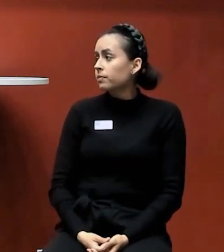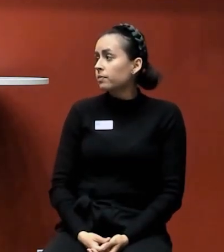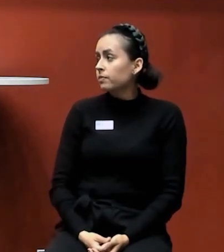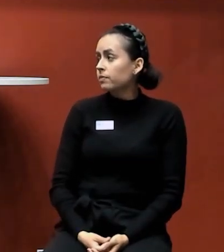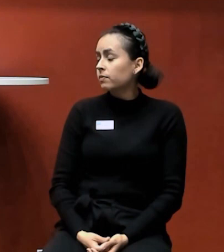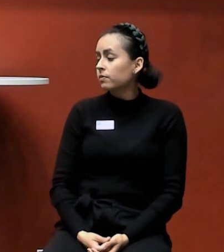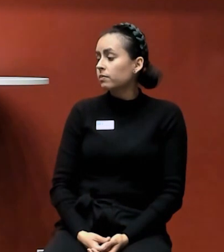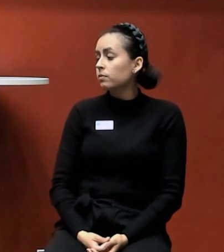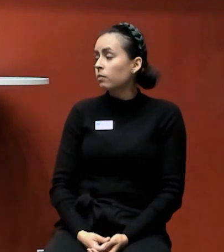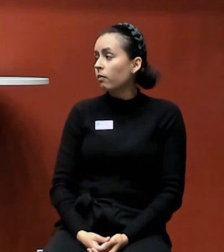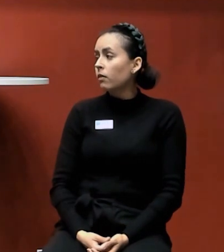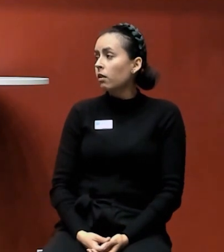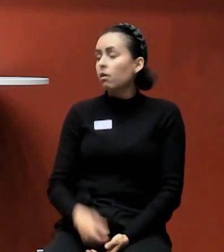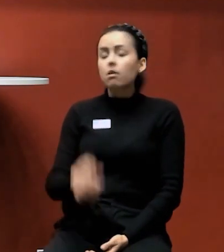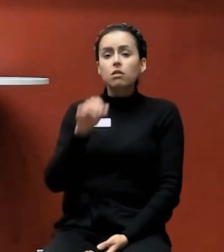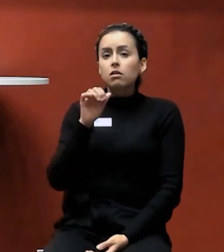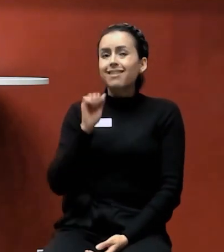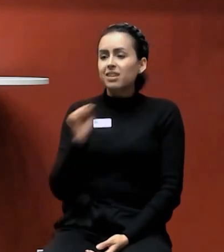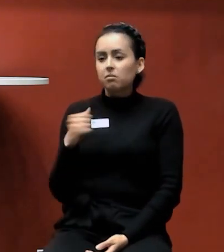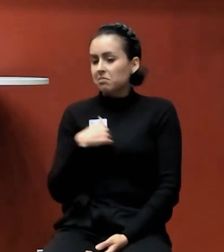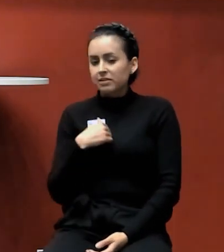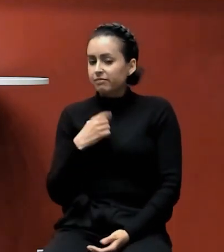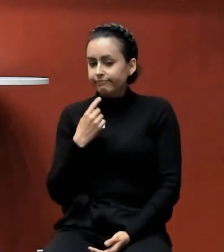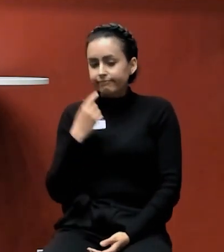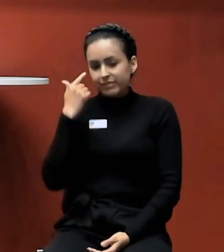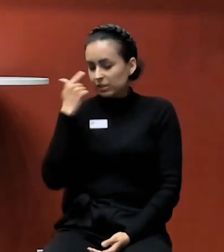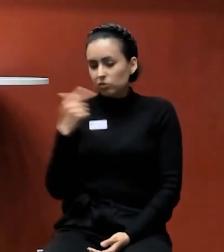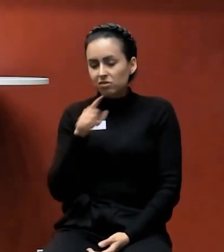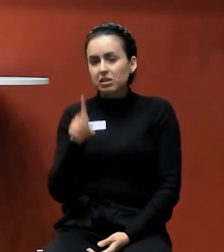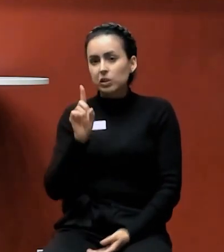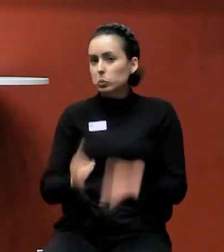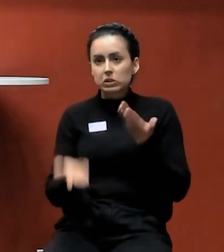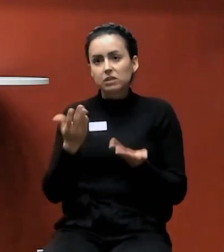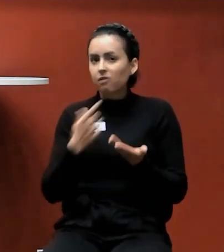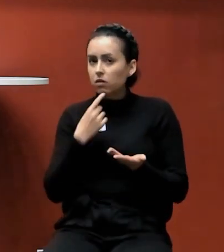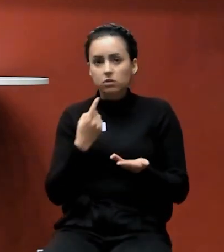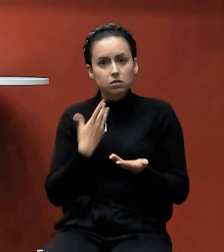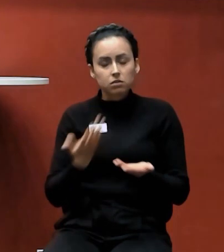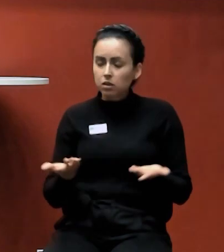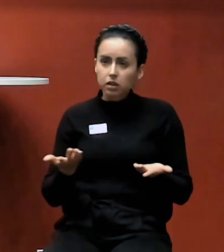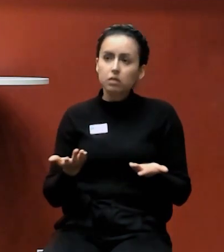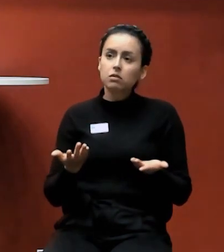I don't think there's any simple answer to that. Of course. And I think that in the end,